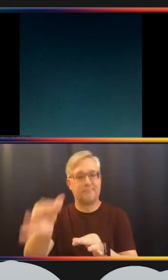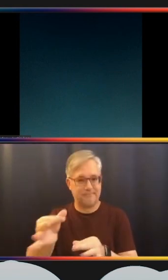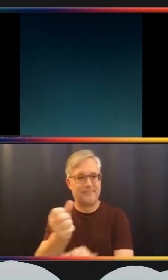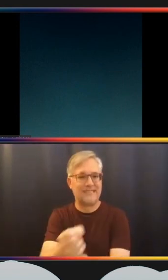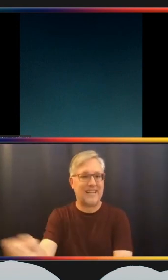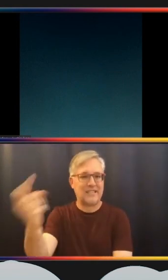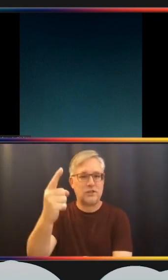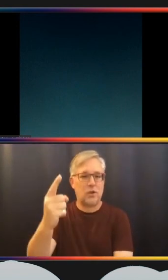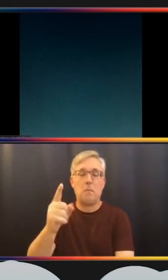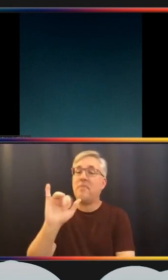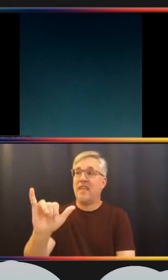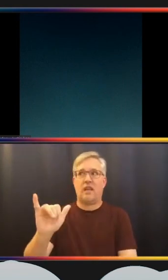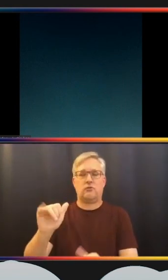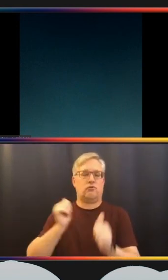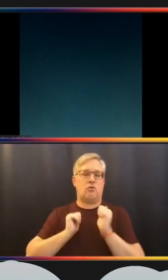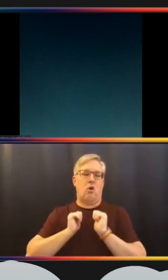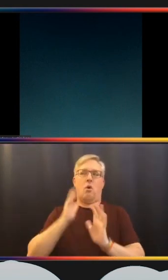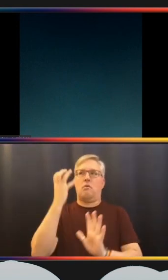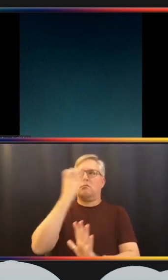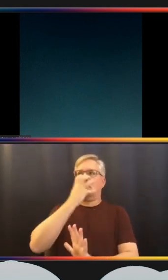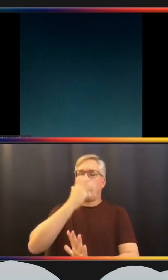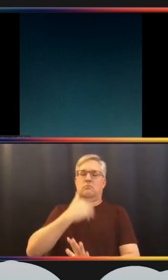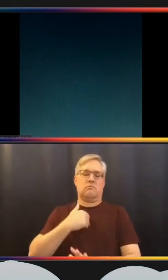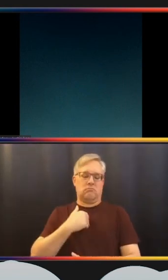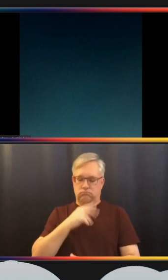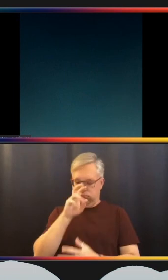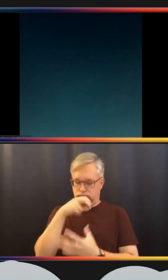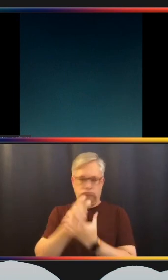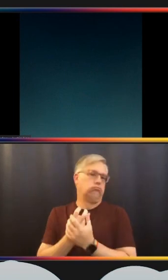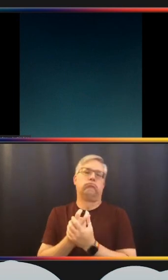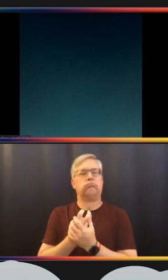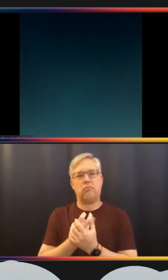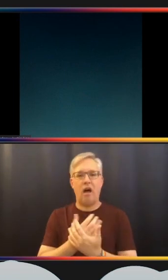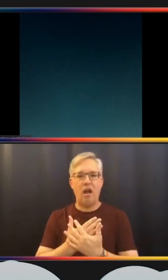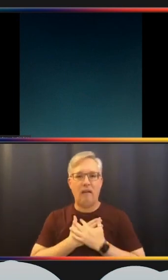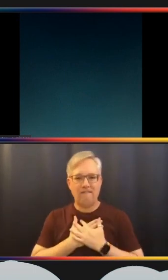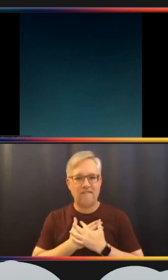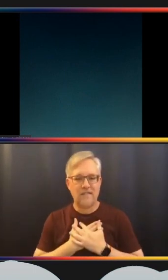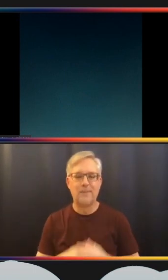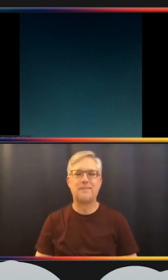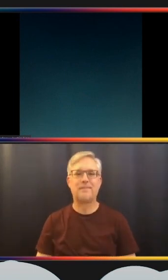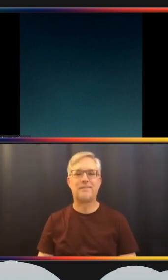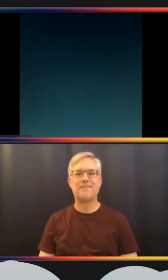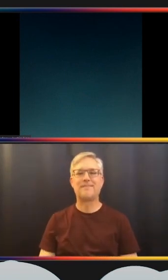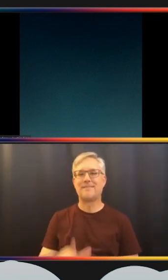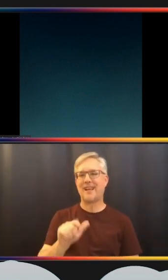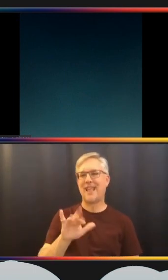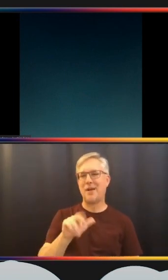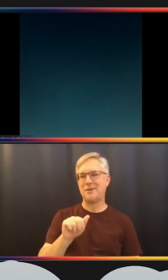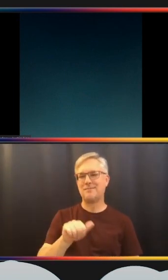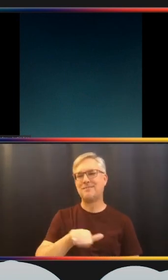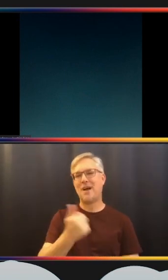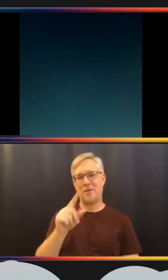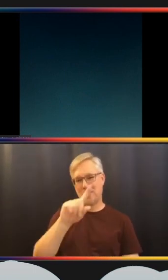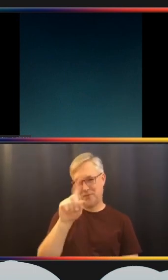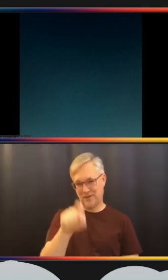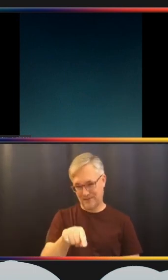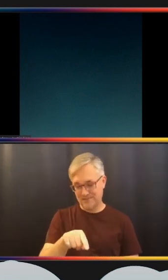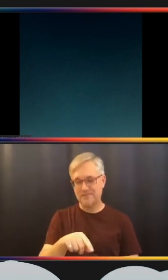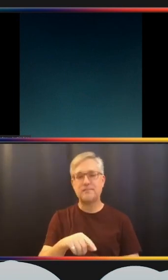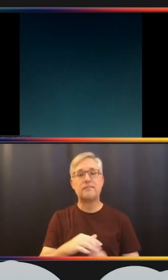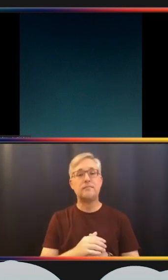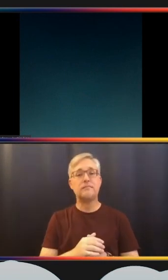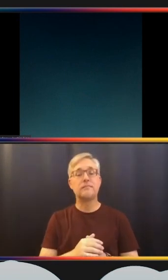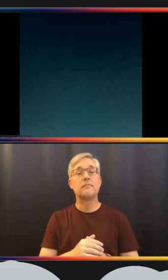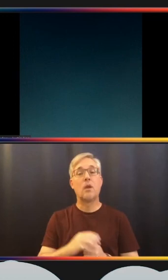live show. And let's see. Another question from Nalu. Is there something about One